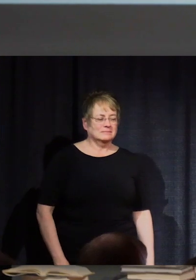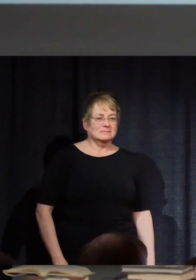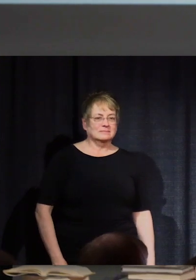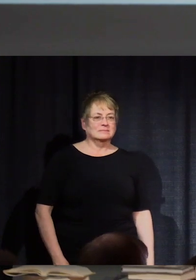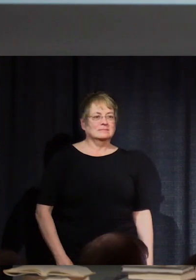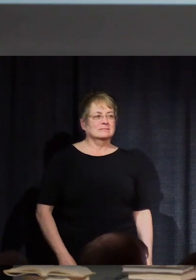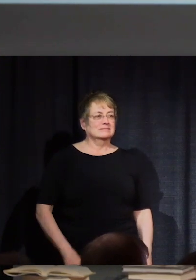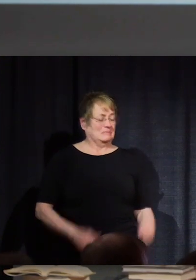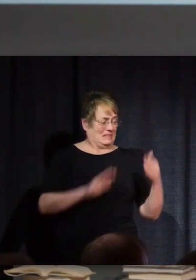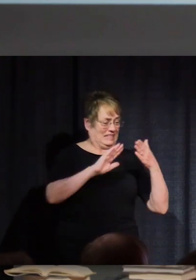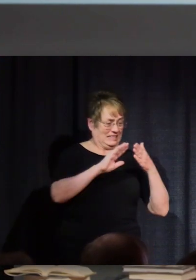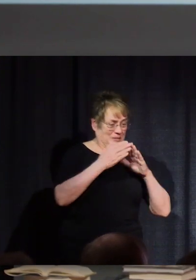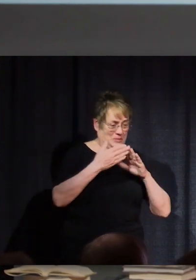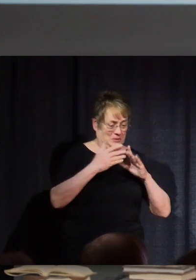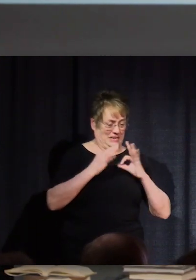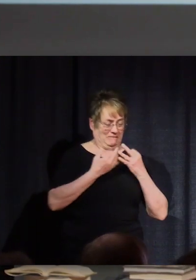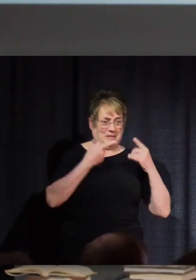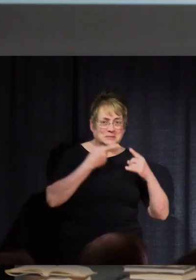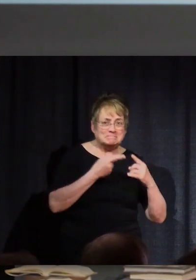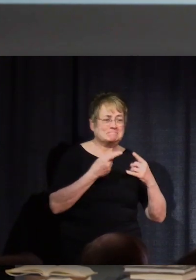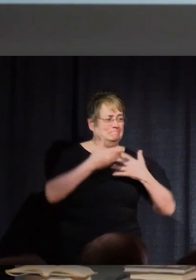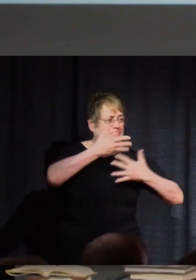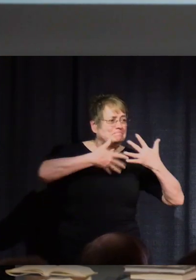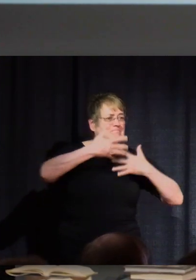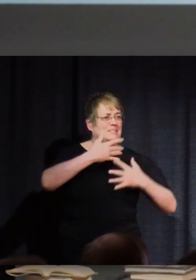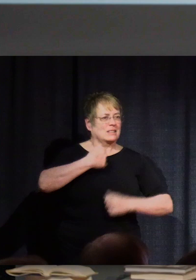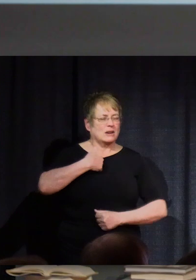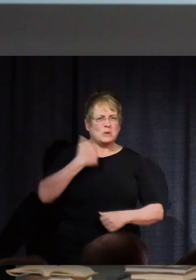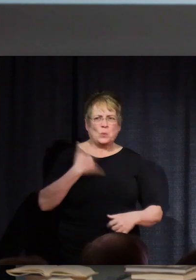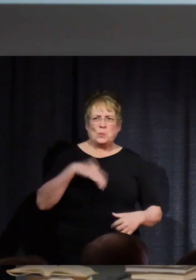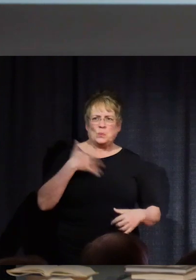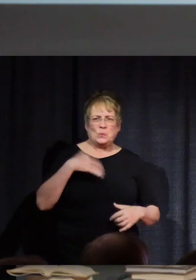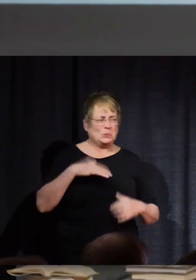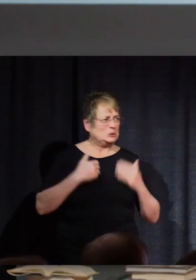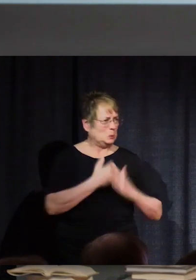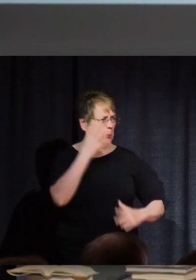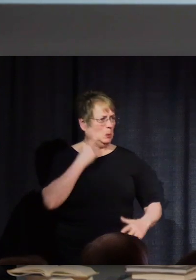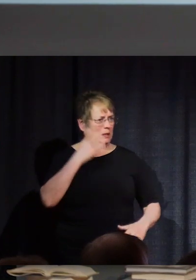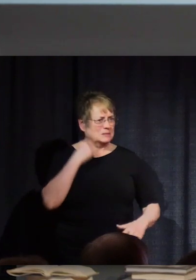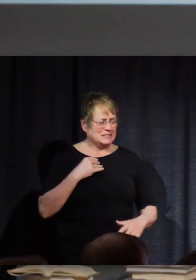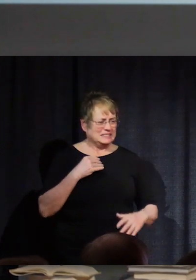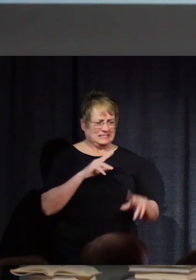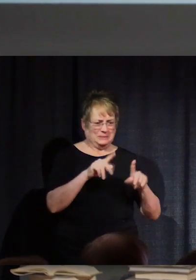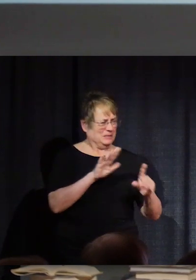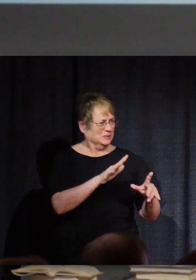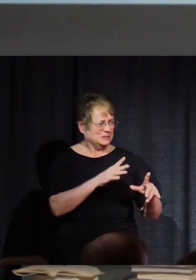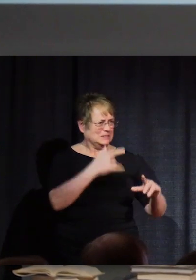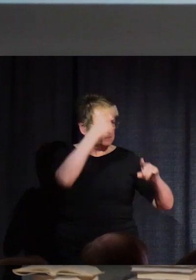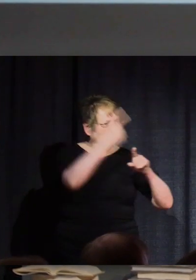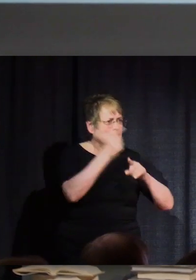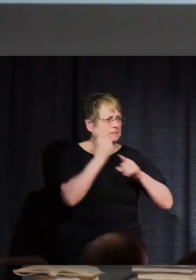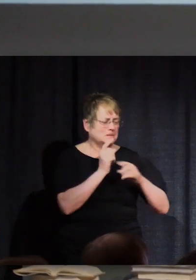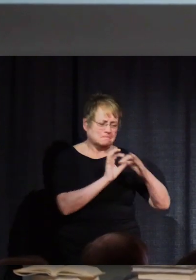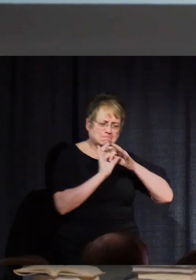The community and family that we created with each other was like nothing I had before. These people became your brothers and